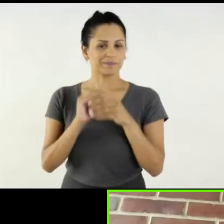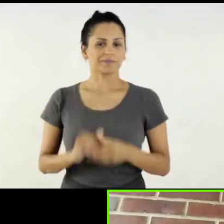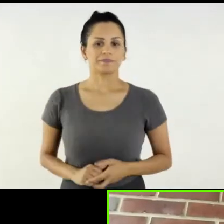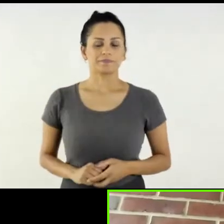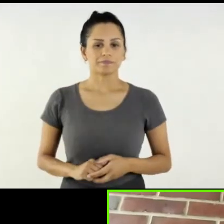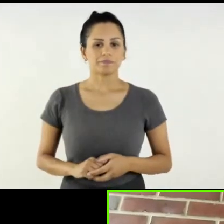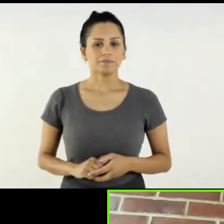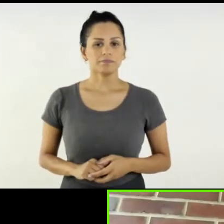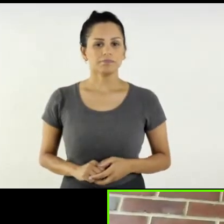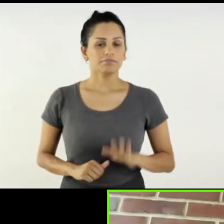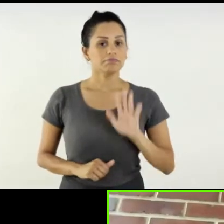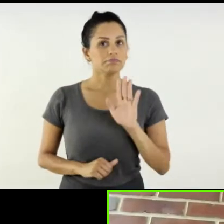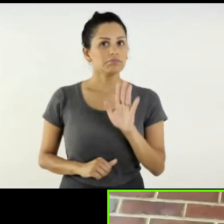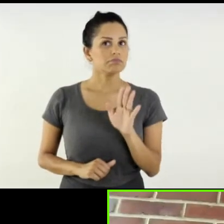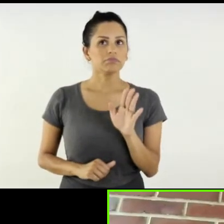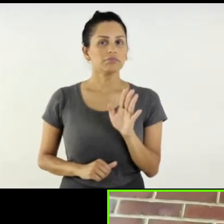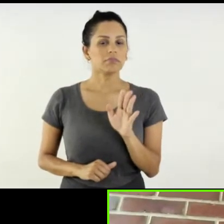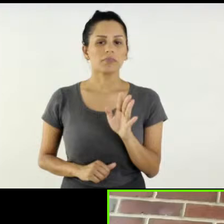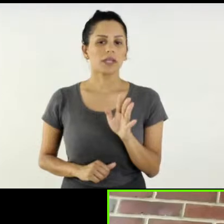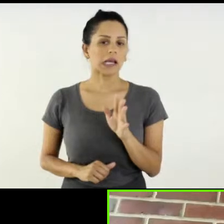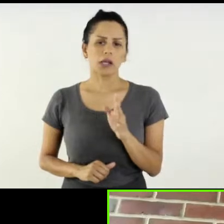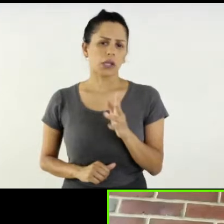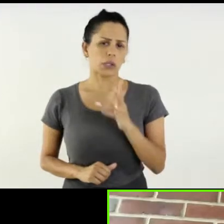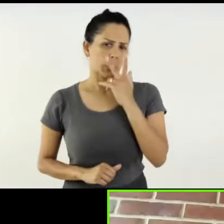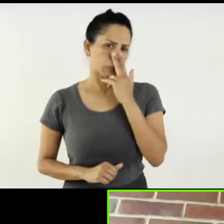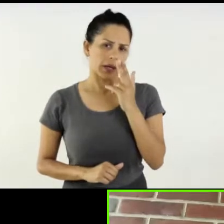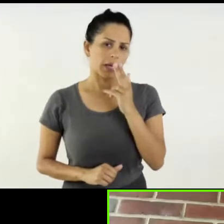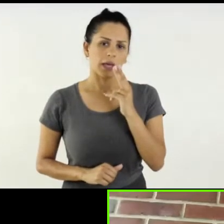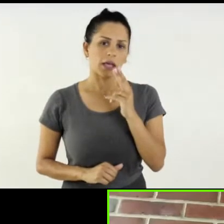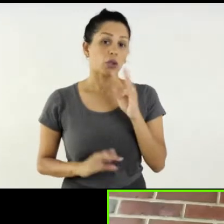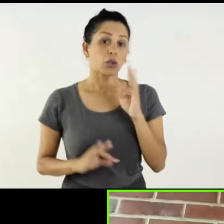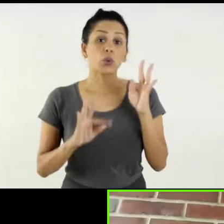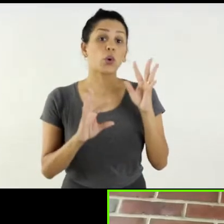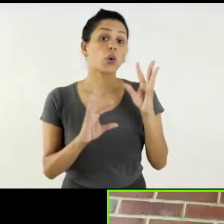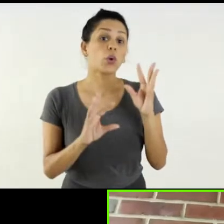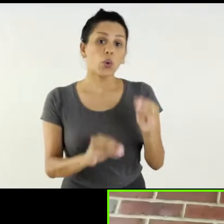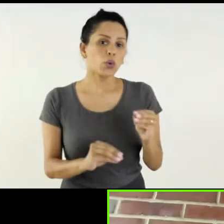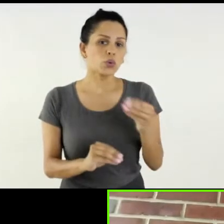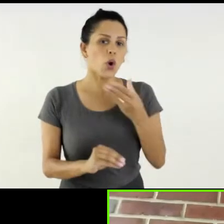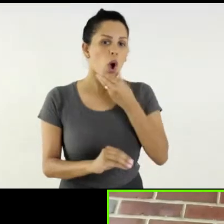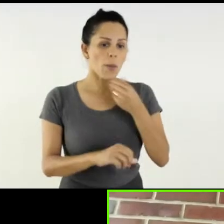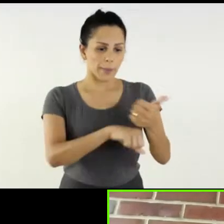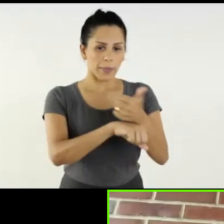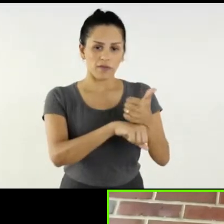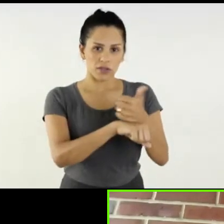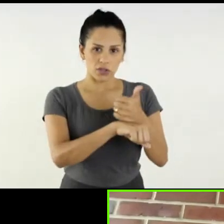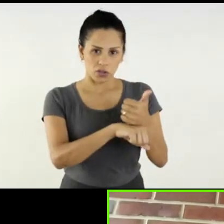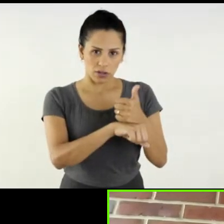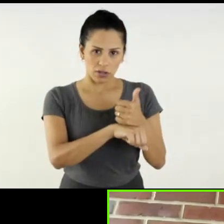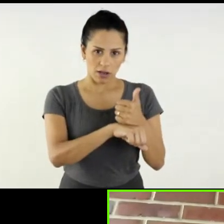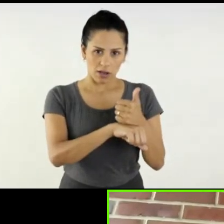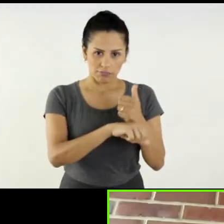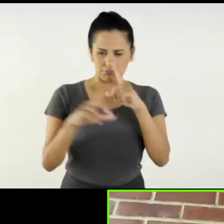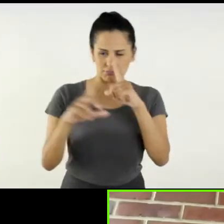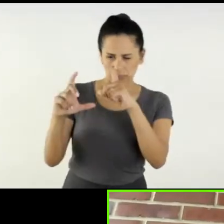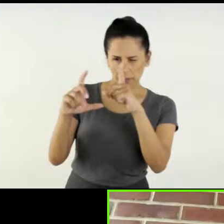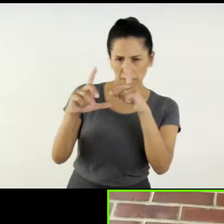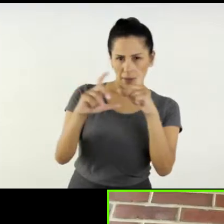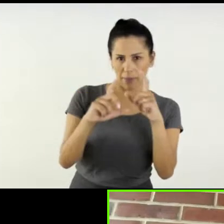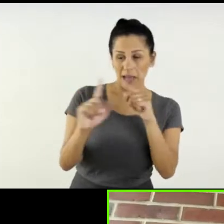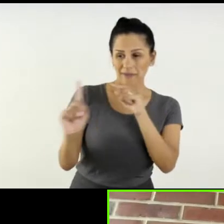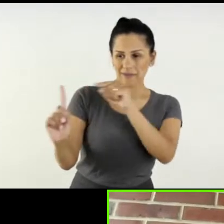every photographic projection, you know, by or through a male or male-identified